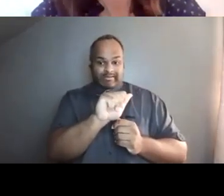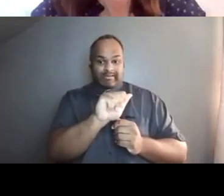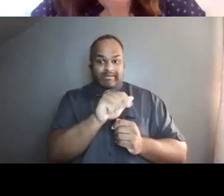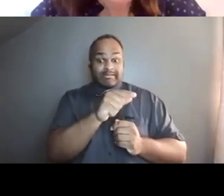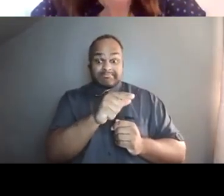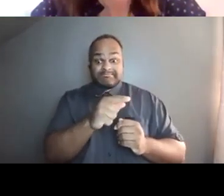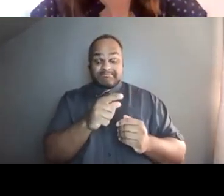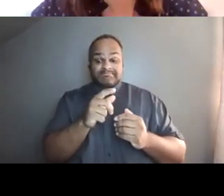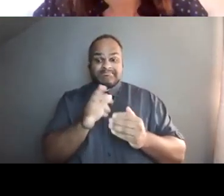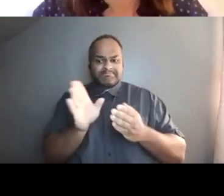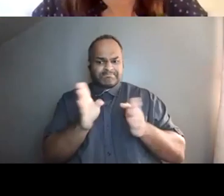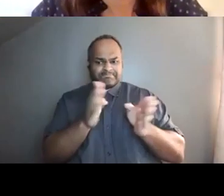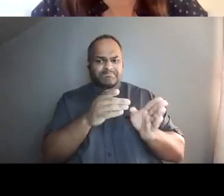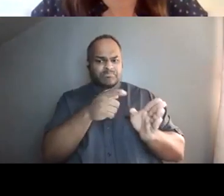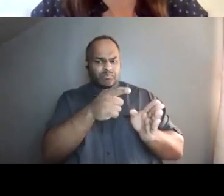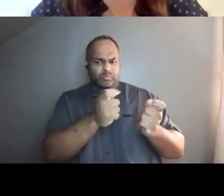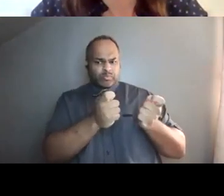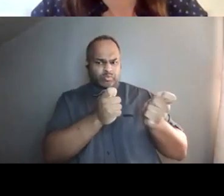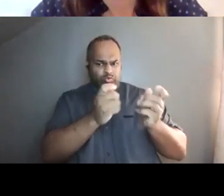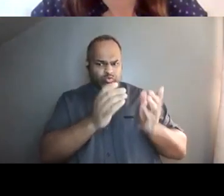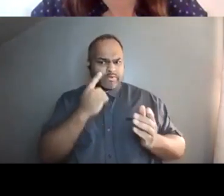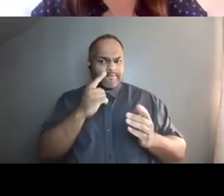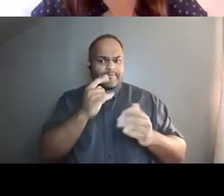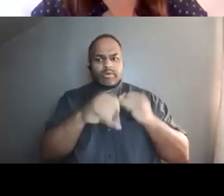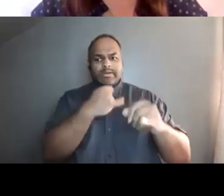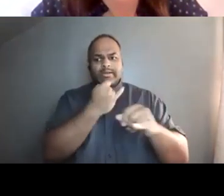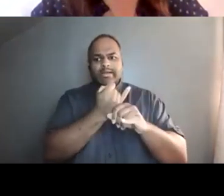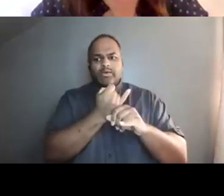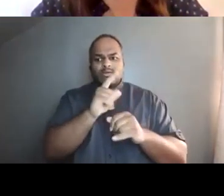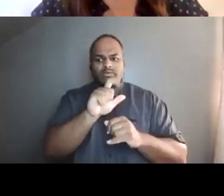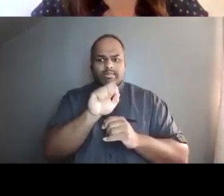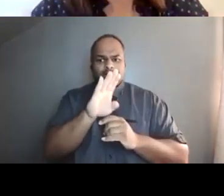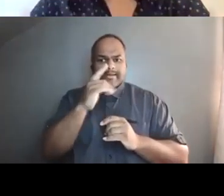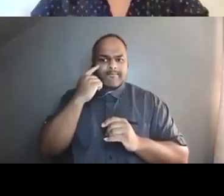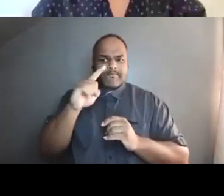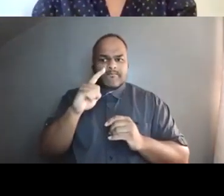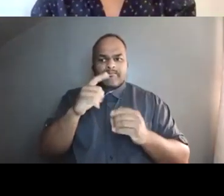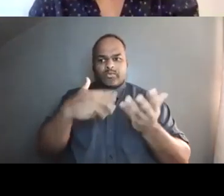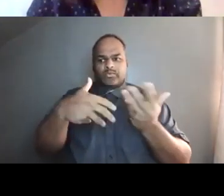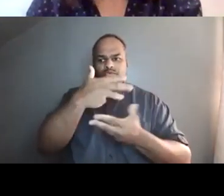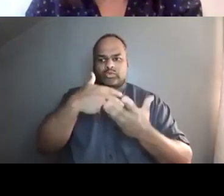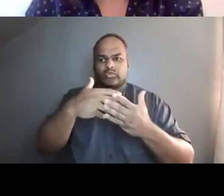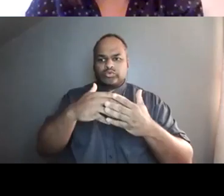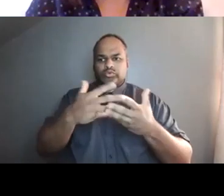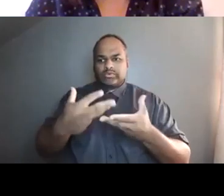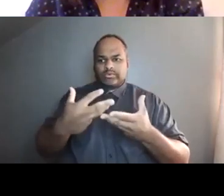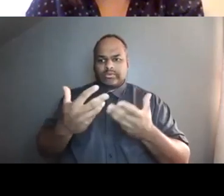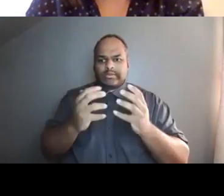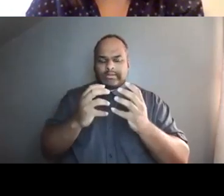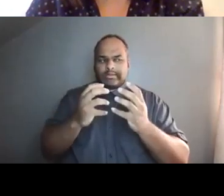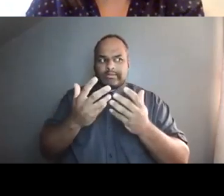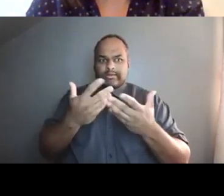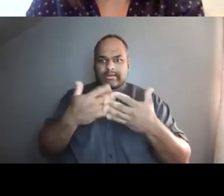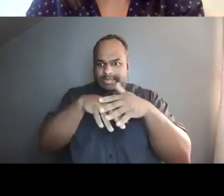Yelena, you are the director of the International Laboratory for Social Integration